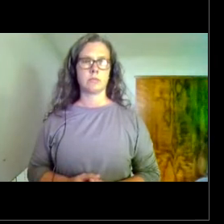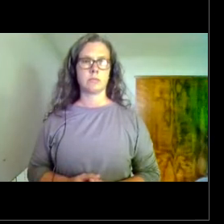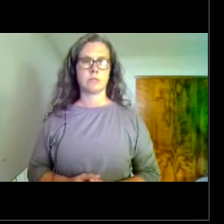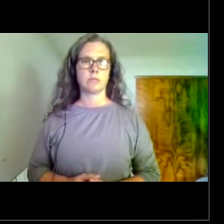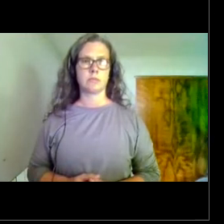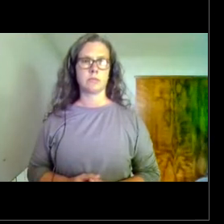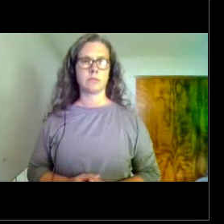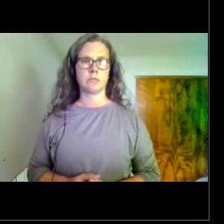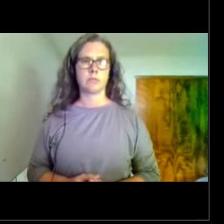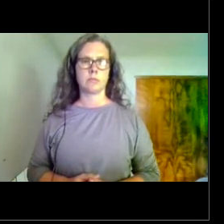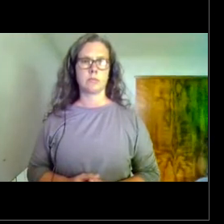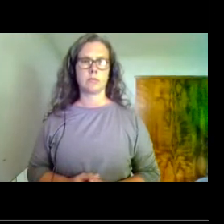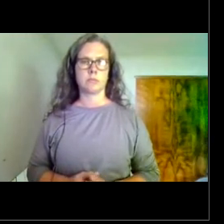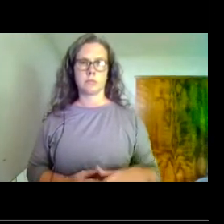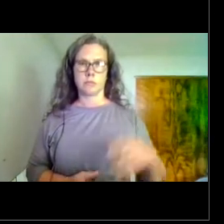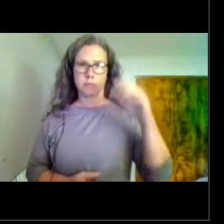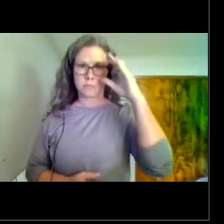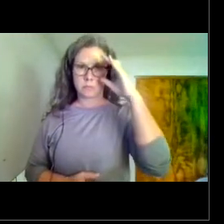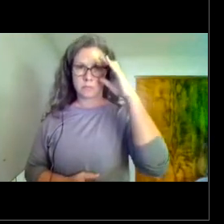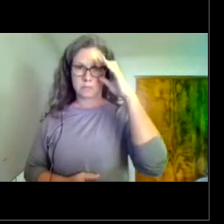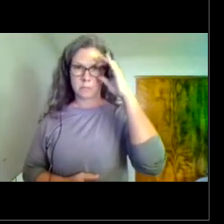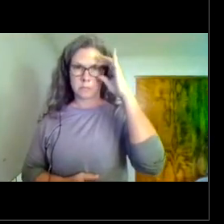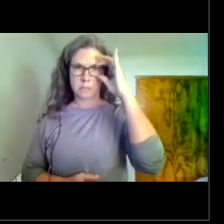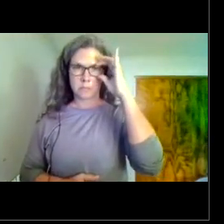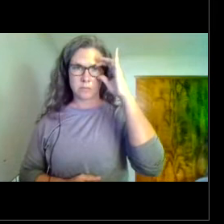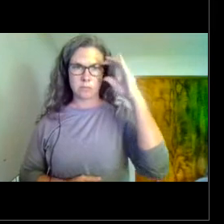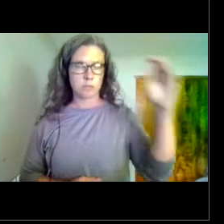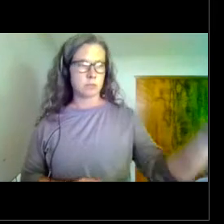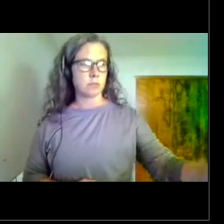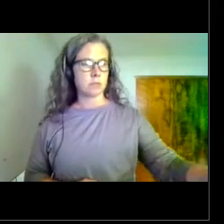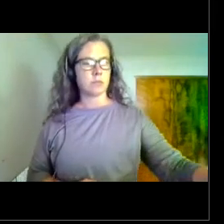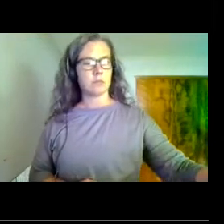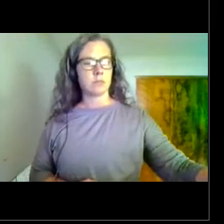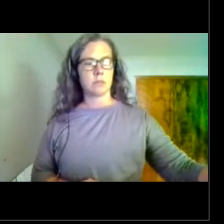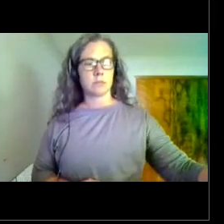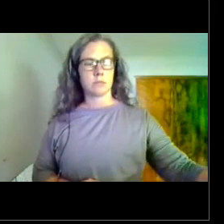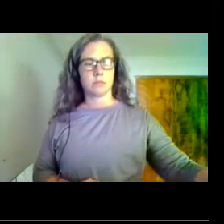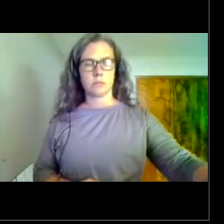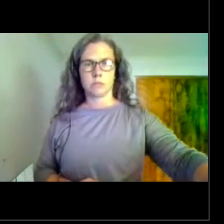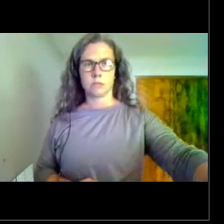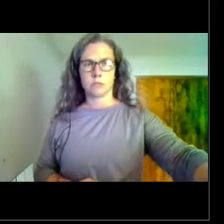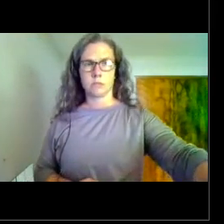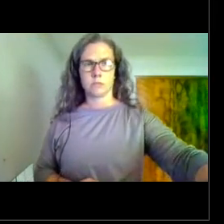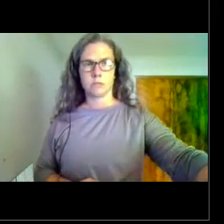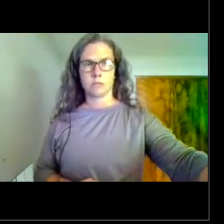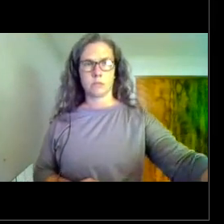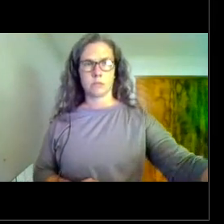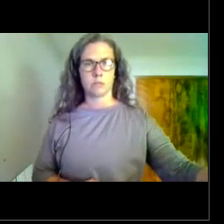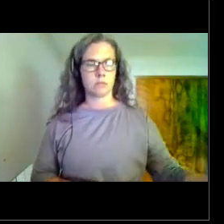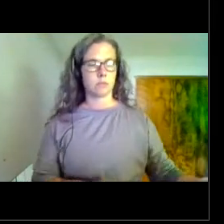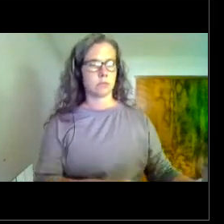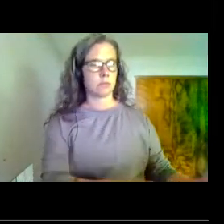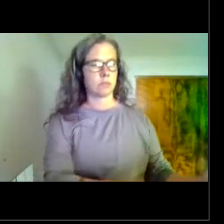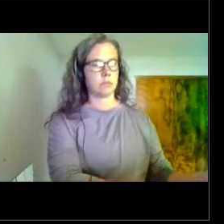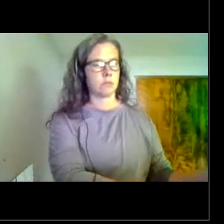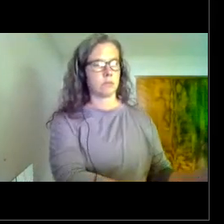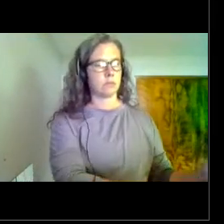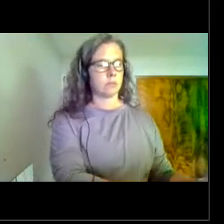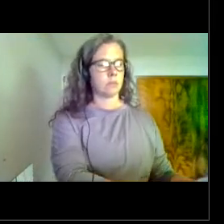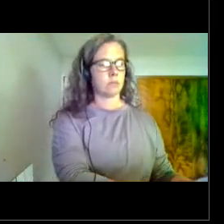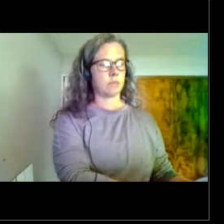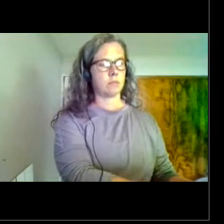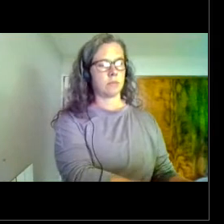So here is the spec for temporary seeding that is most commonly used. As you can see, it